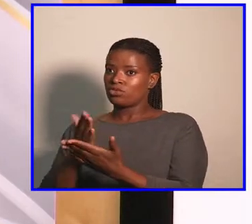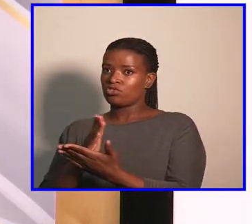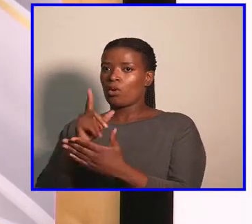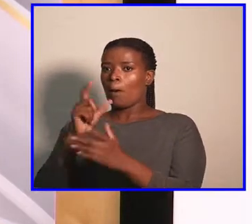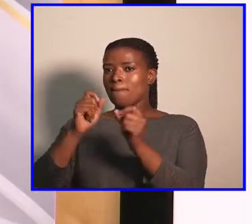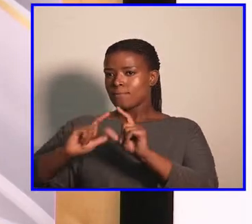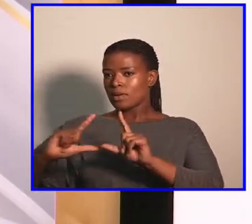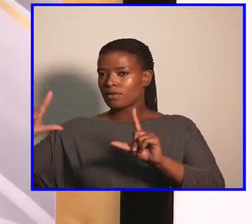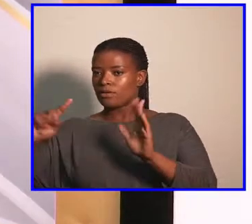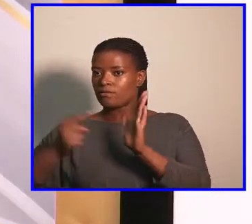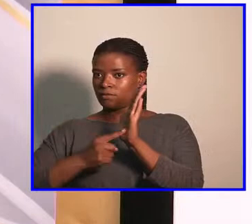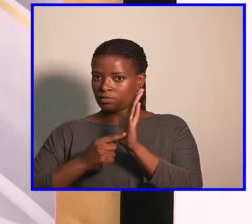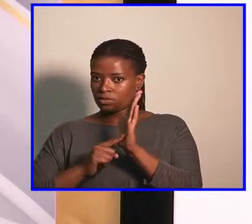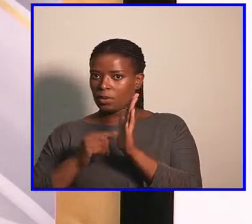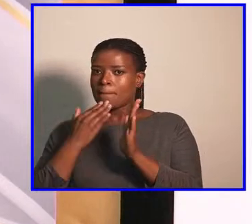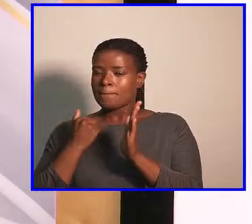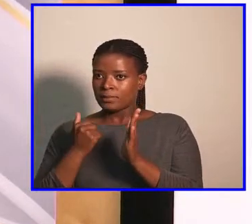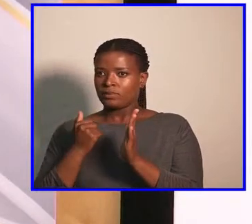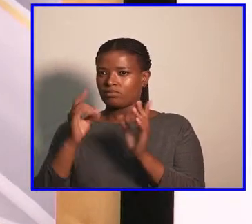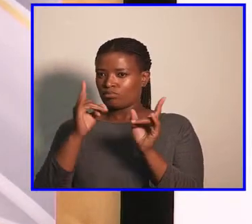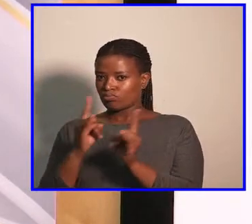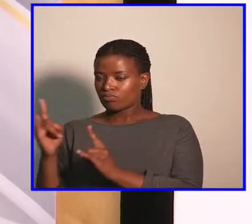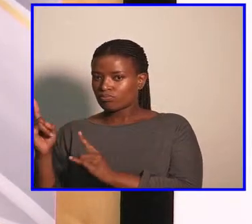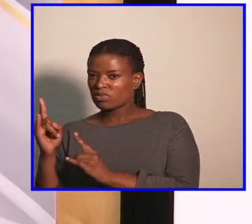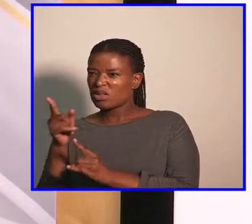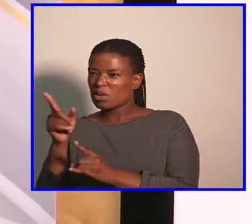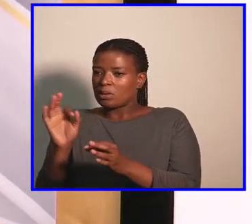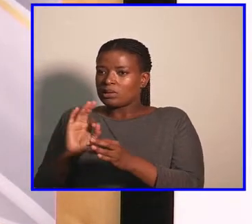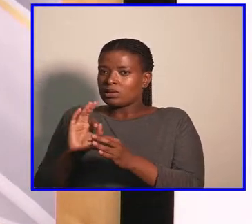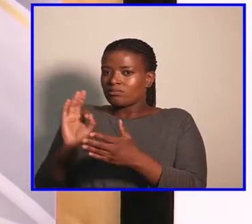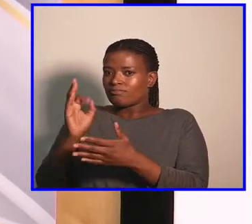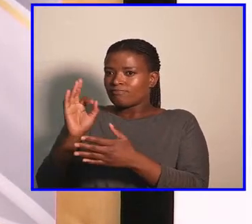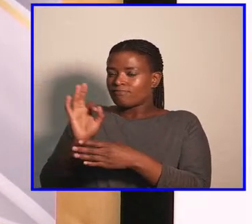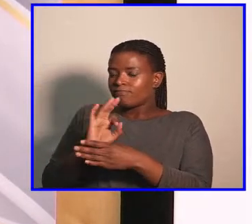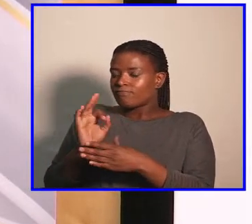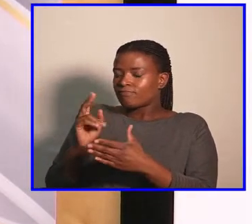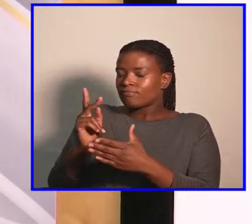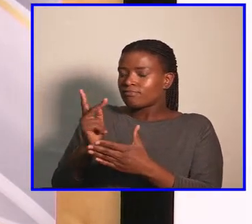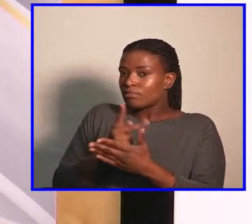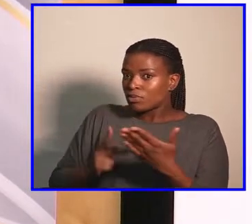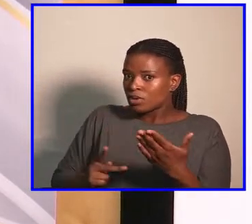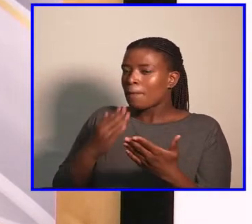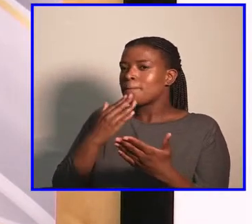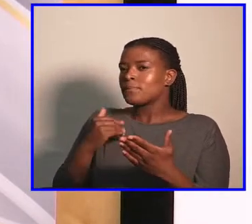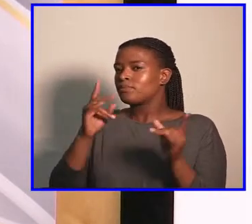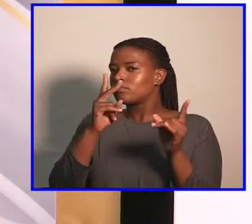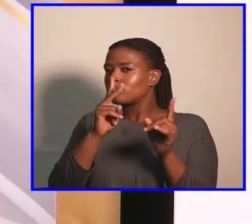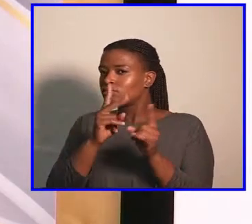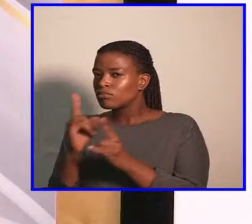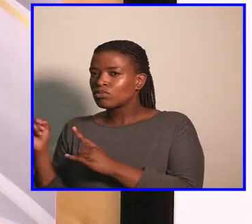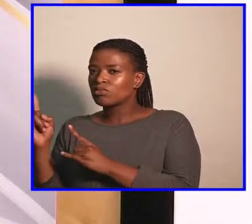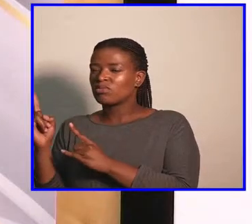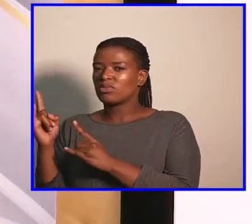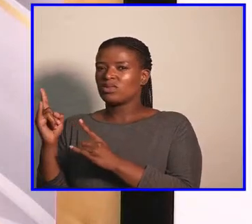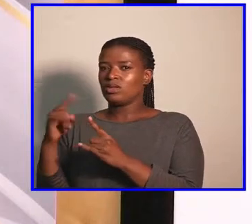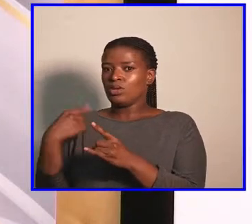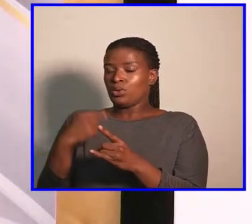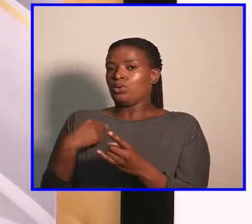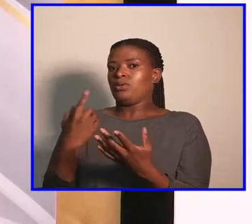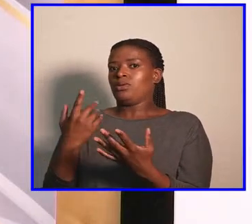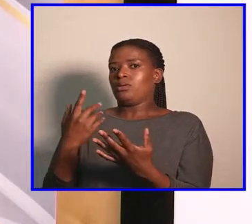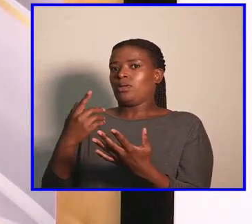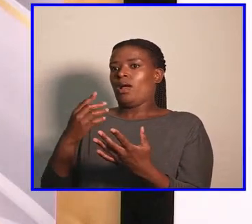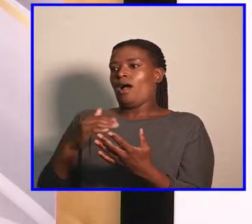message that he has prepared to give expression to his sentiments for this occasion, after which I